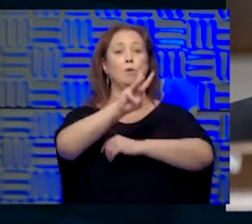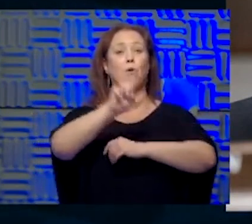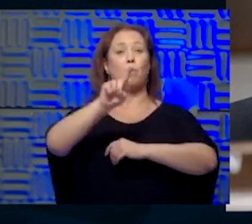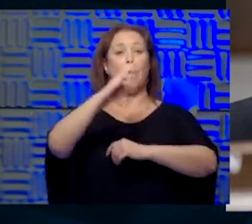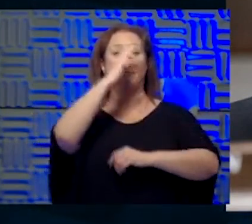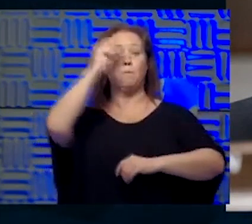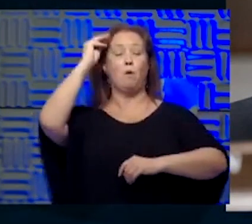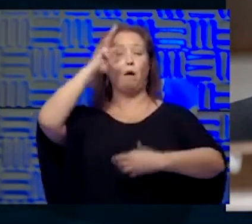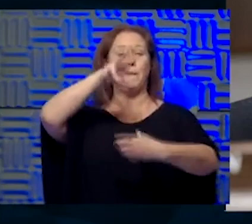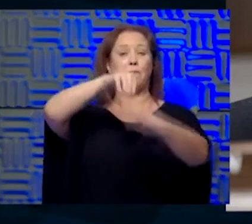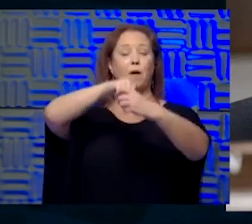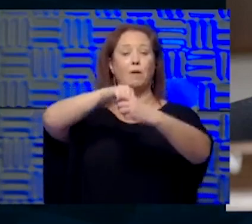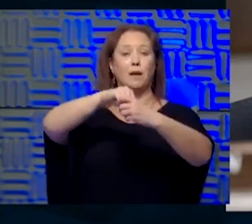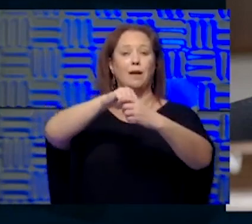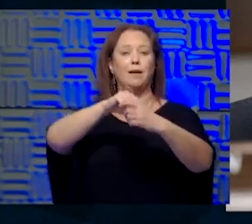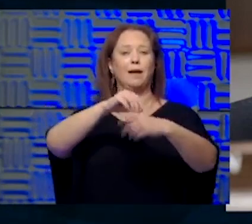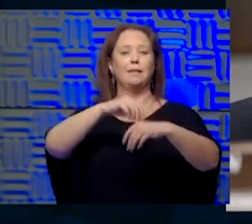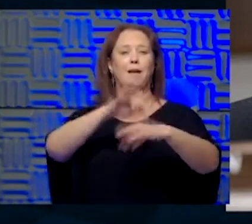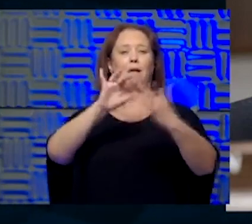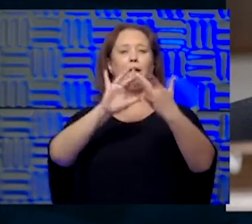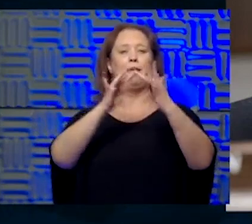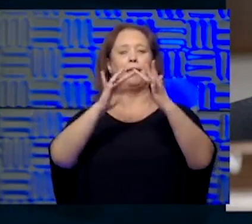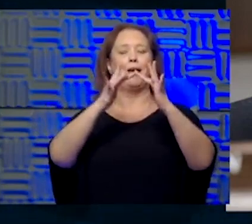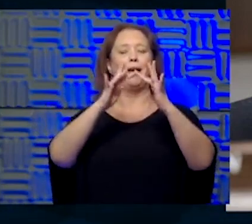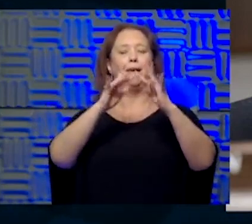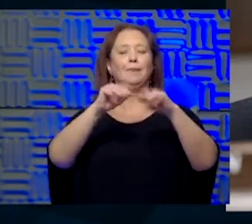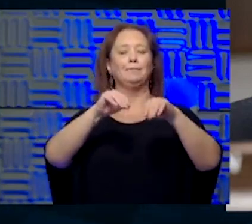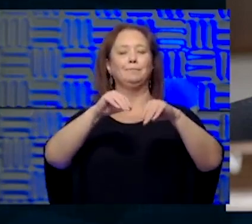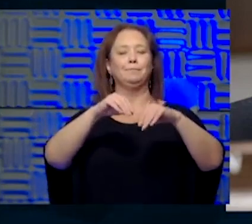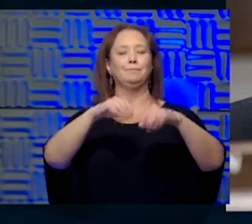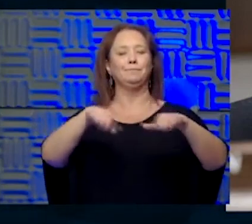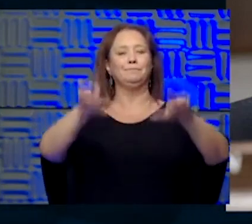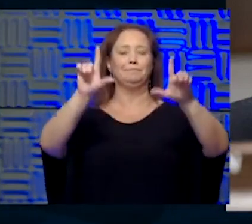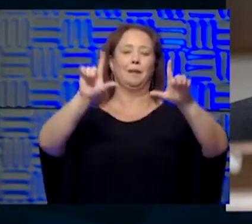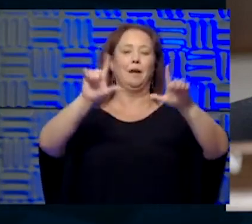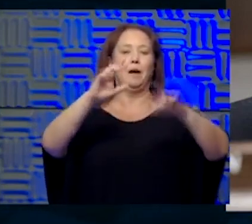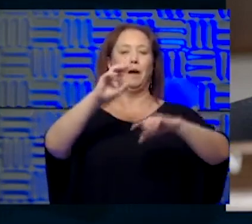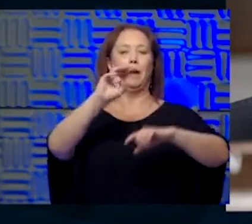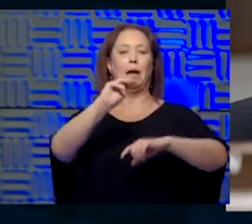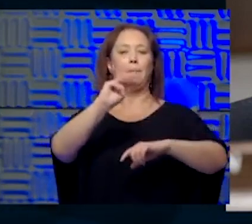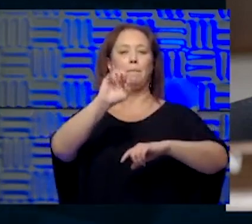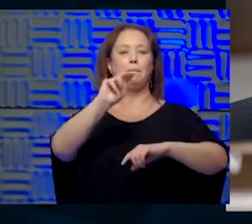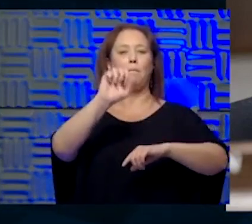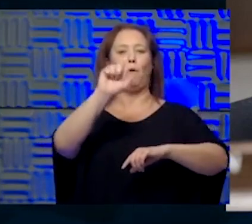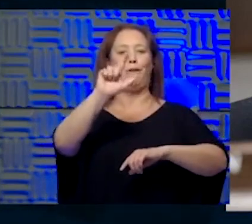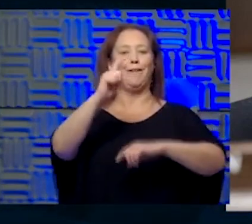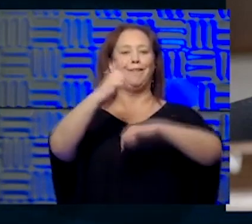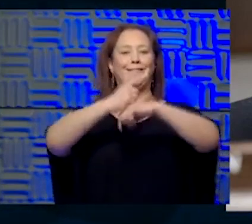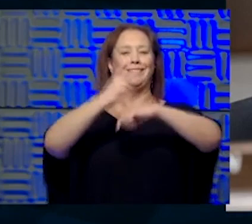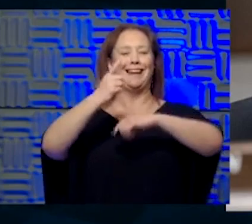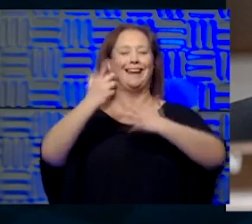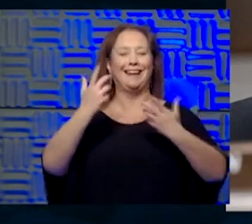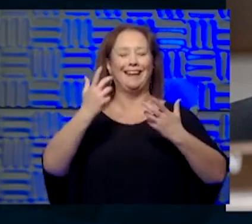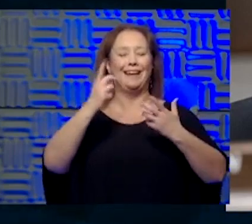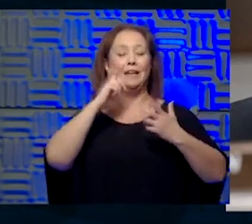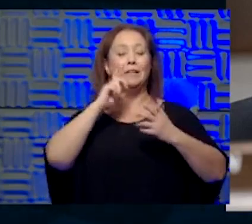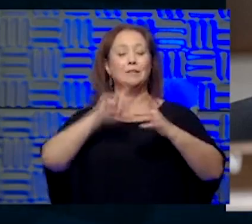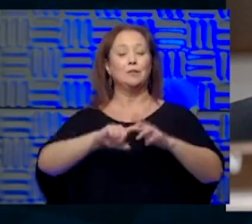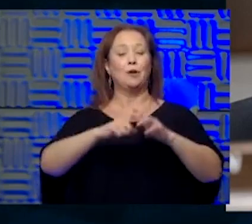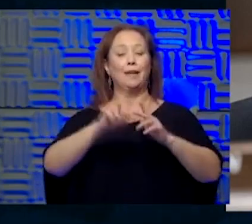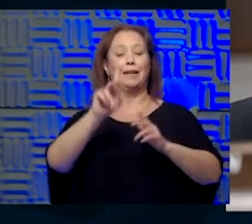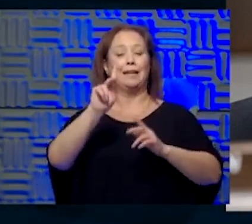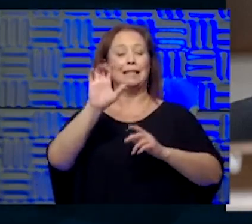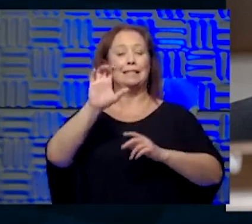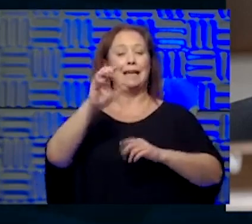Memorial. It's a virtual presentation on Memorial Day, the museum in Kansas City, starting at 10 o'clock, and